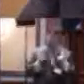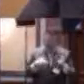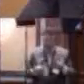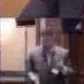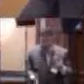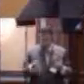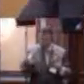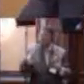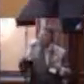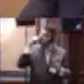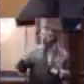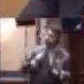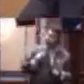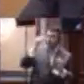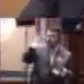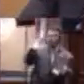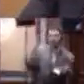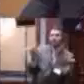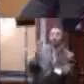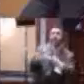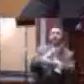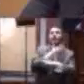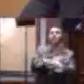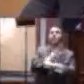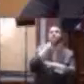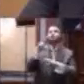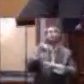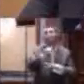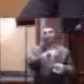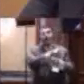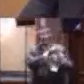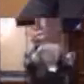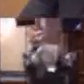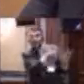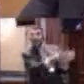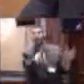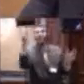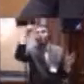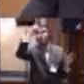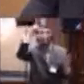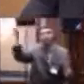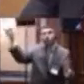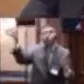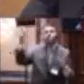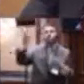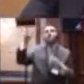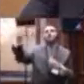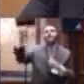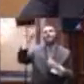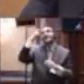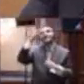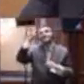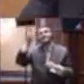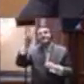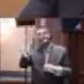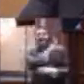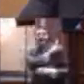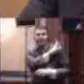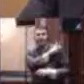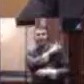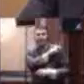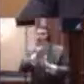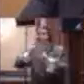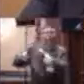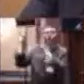and Palestinian refugees. And I say this because in dealing with Palestinian refugees, like in the case of